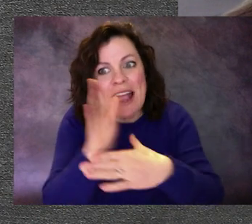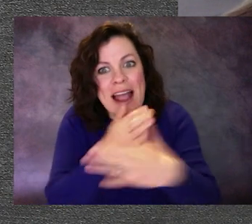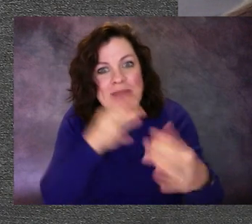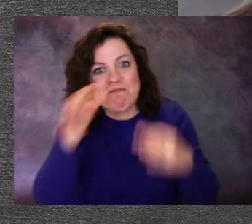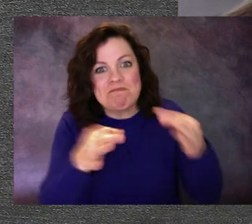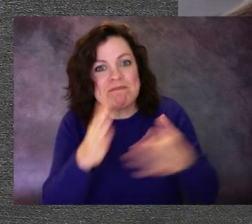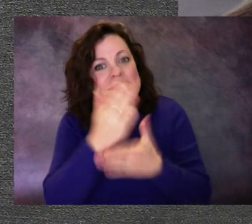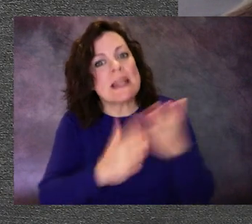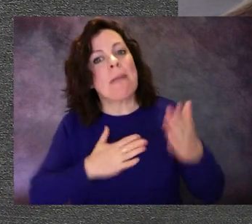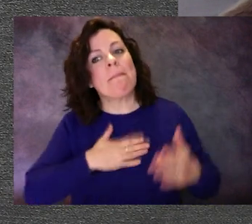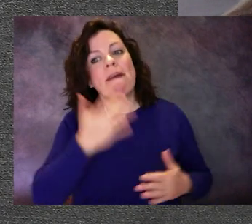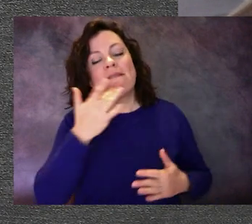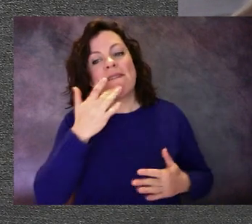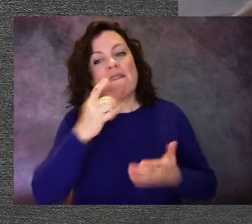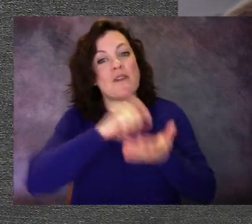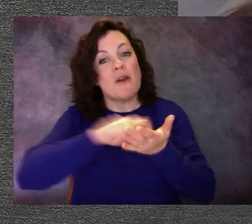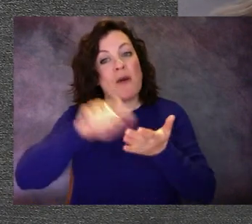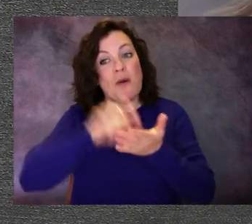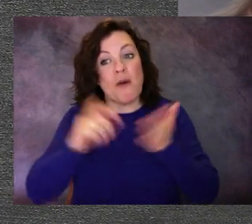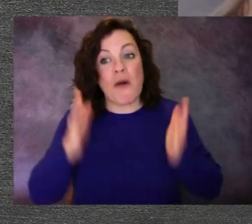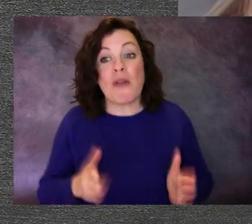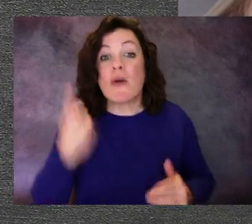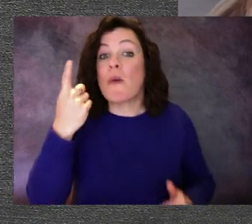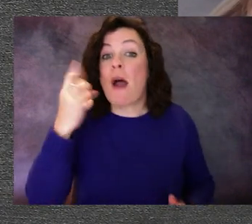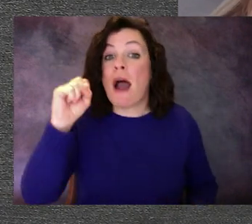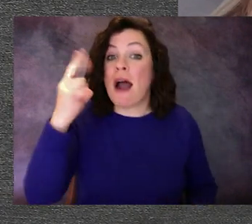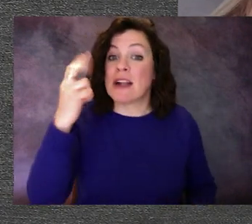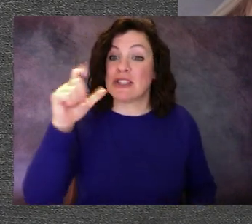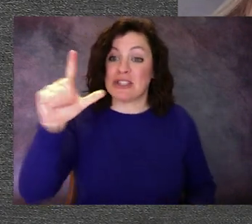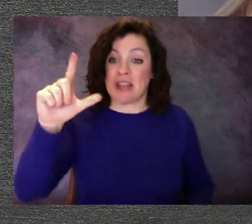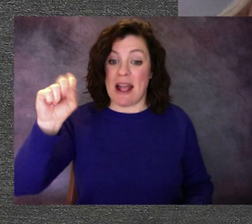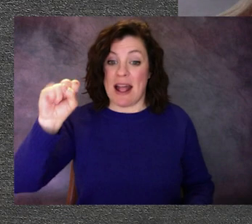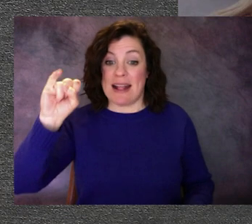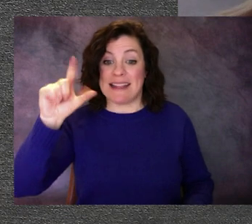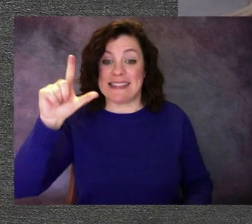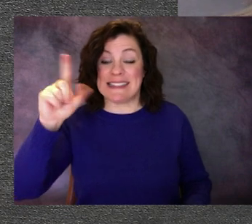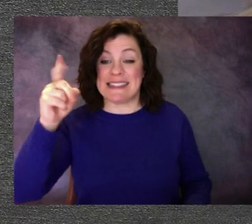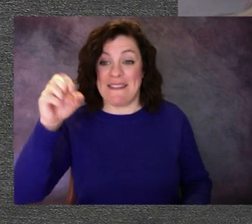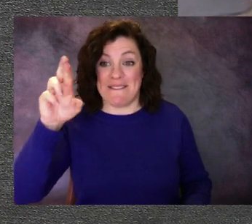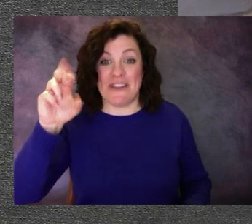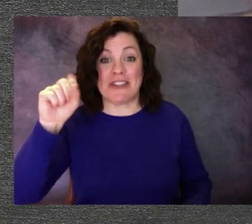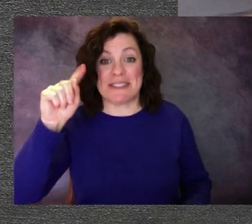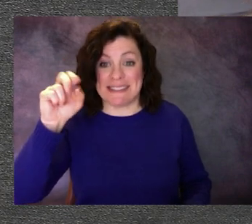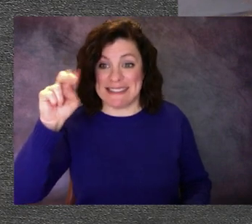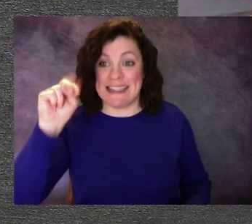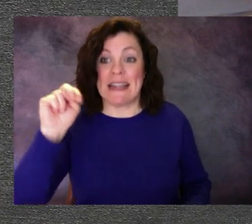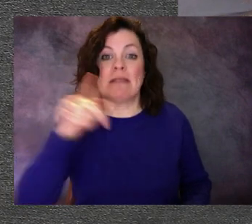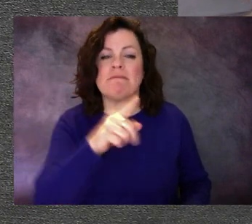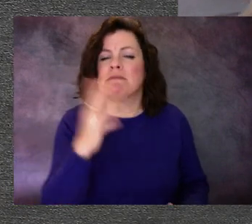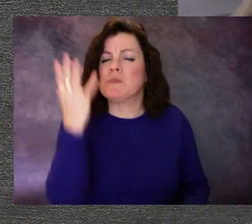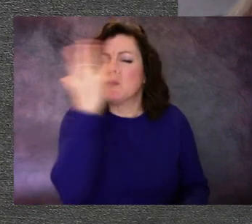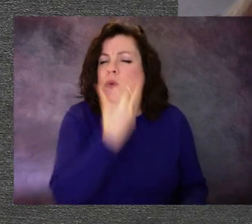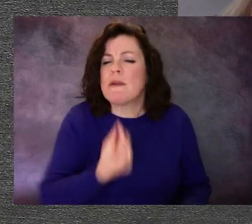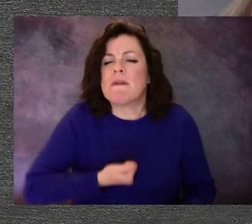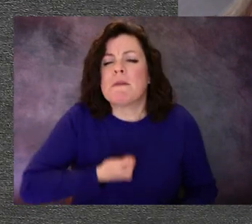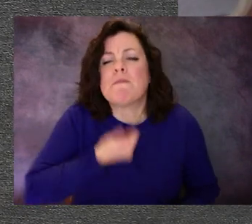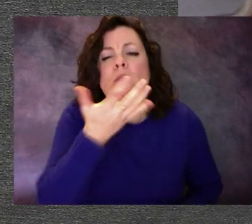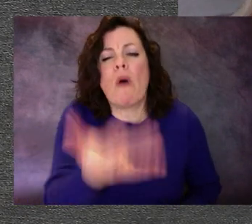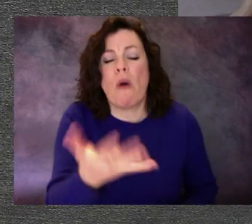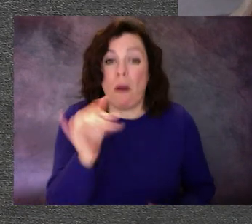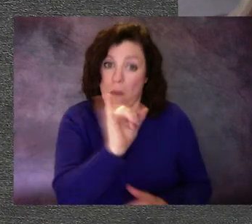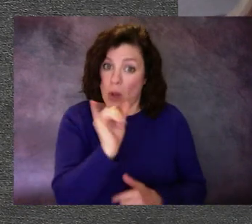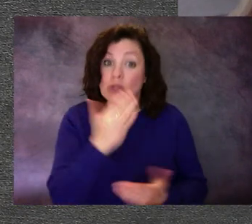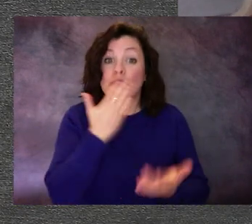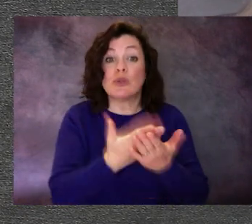favorite authors. Here's one right here now, Shel Silverstein. He has written some great poems and also some